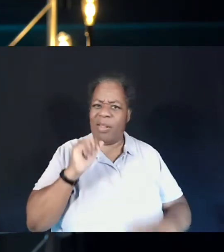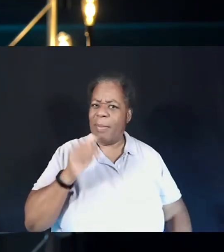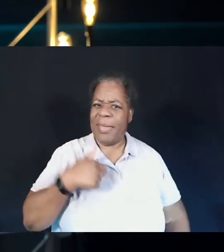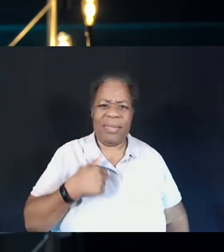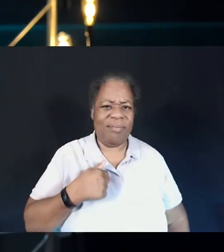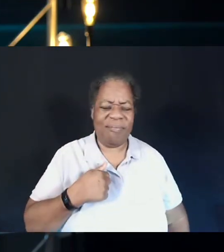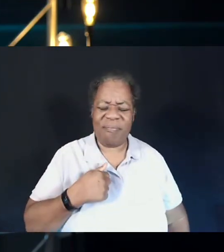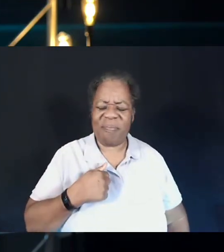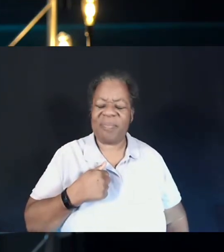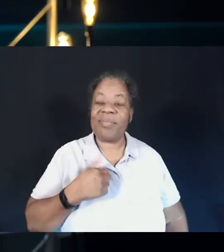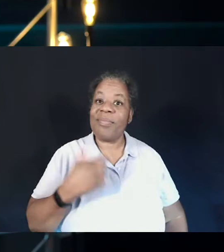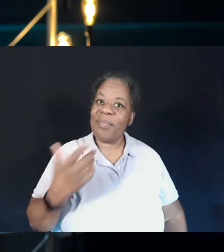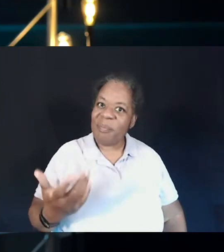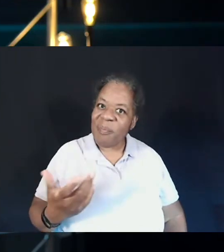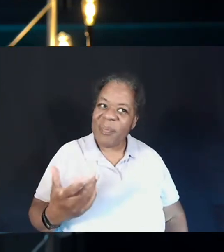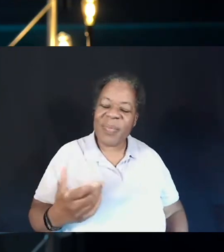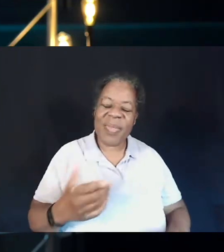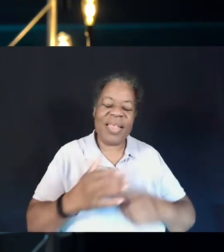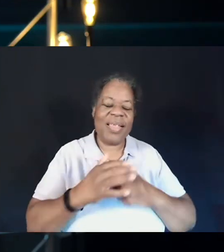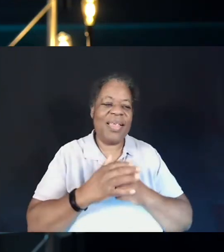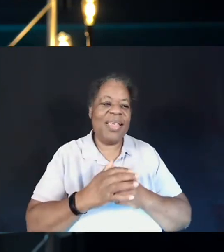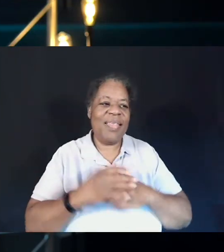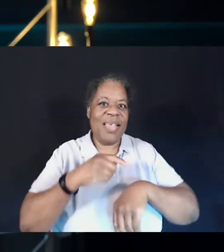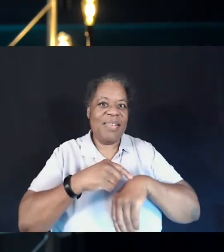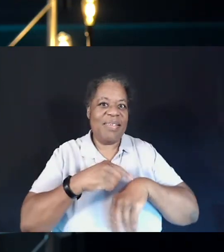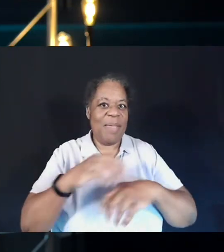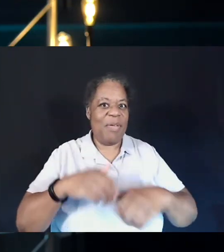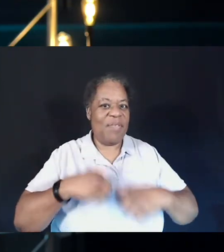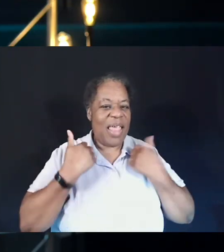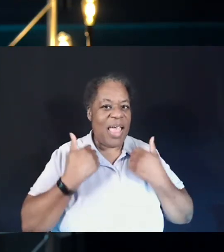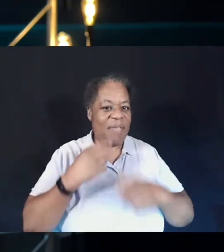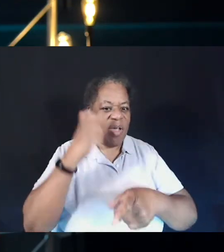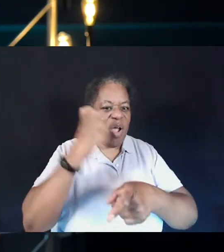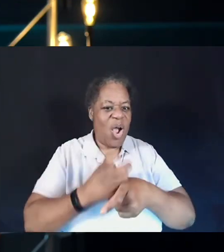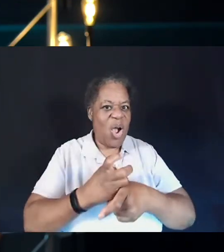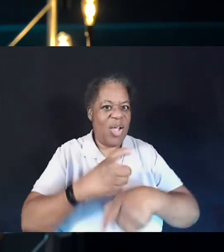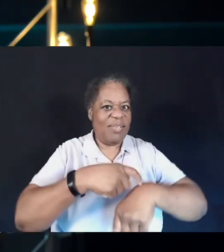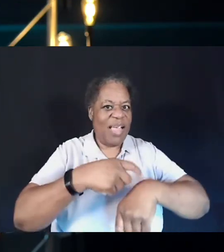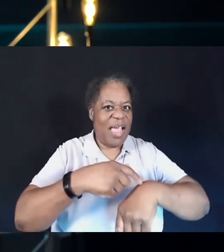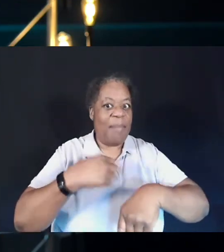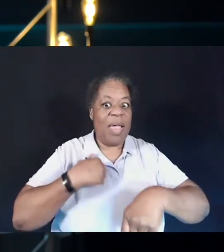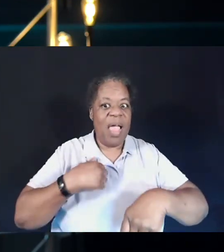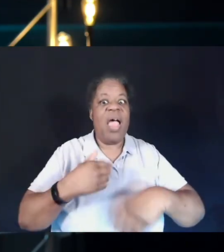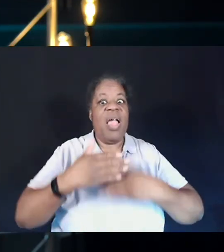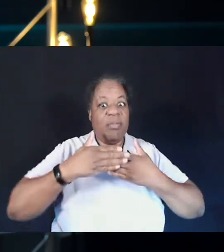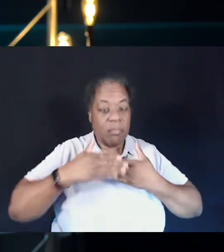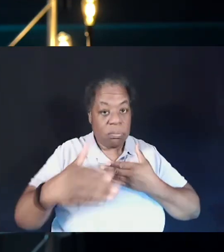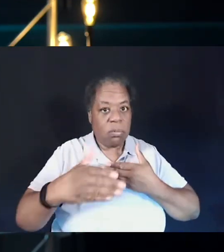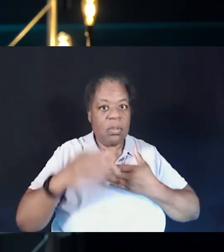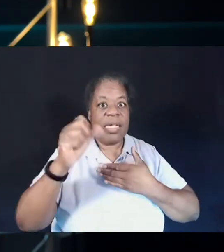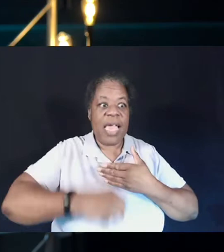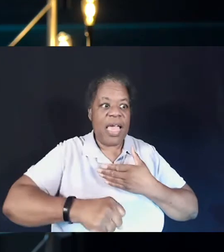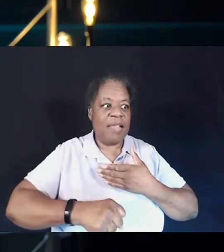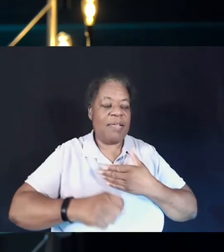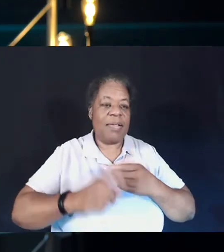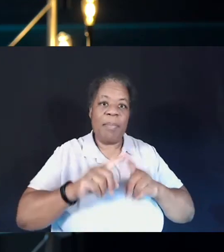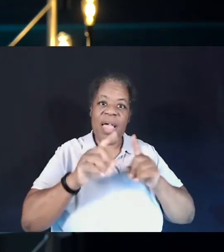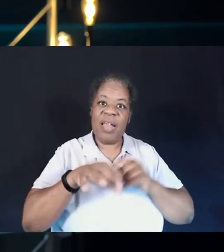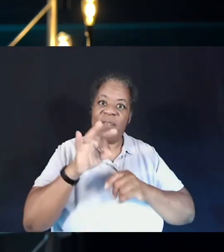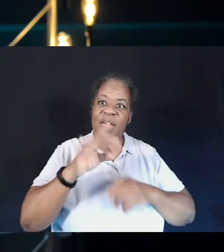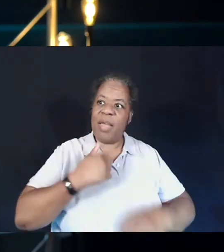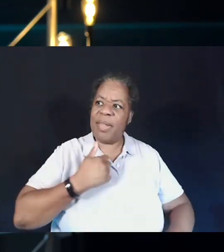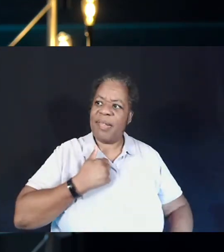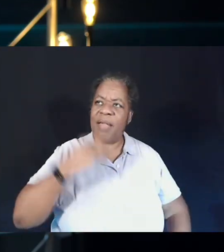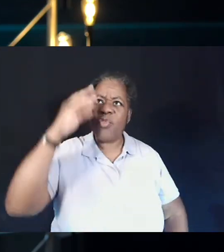what was for me at this stage of my life a difficult season. I had survived it. And because of that, I found myself starting to really think and